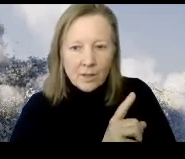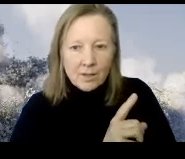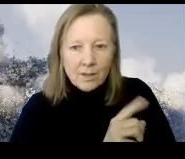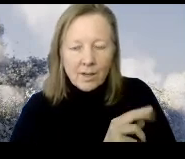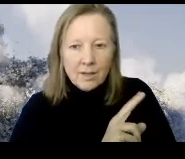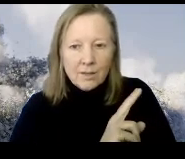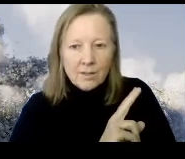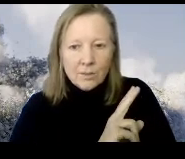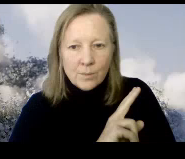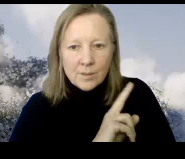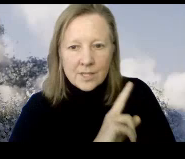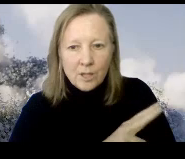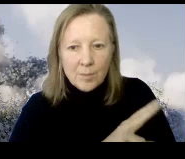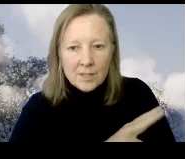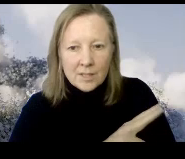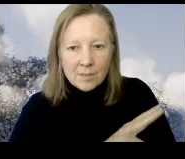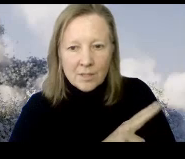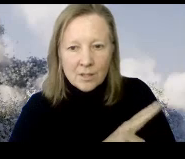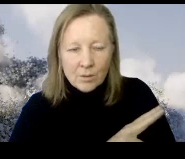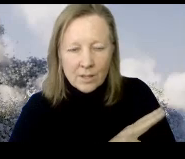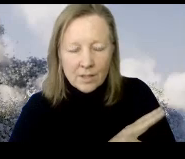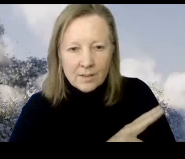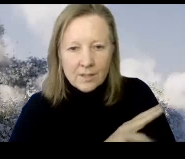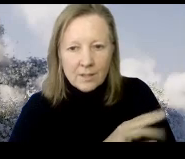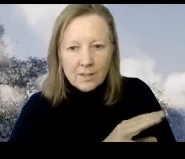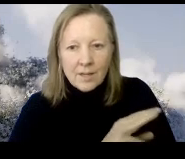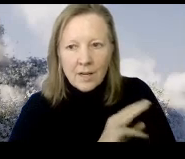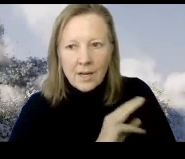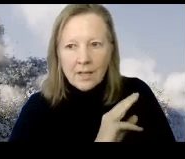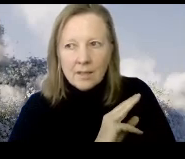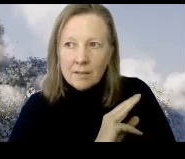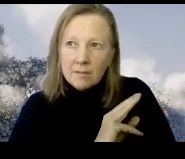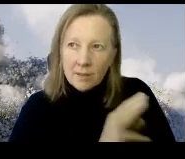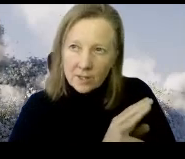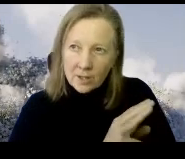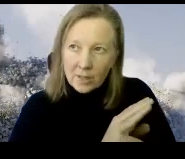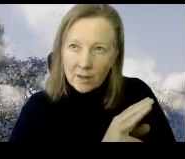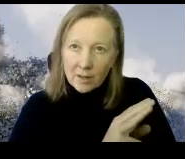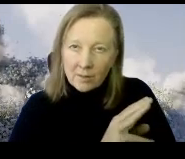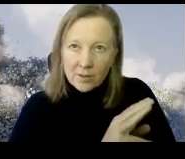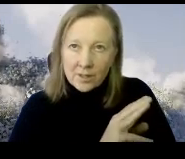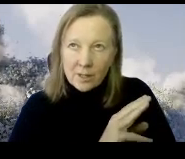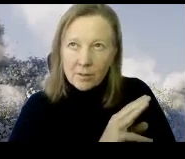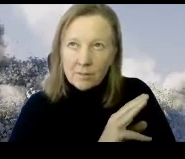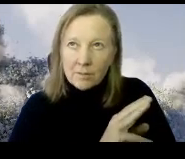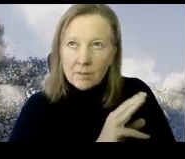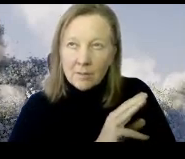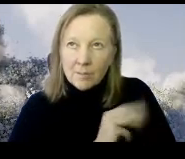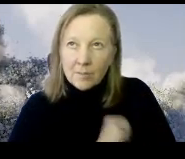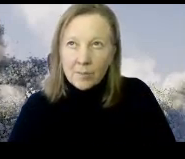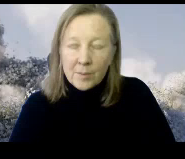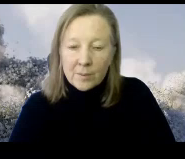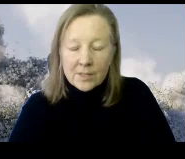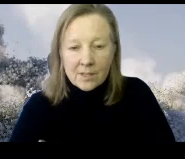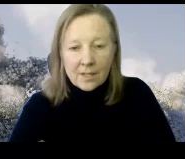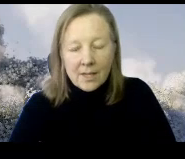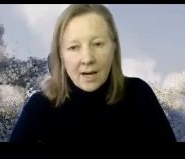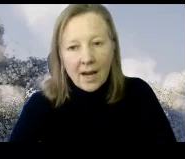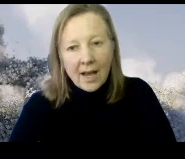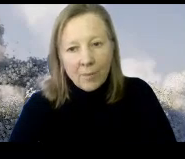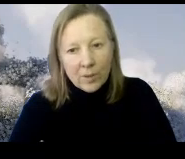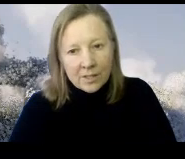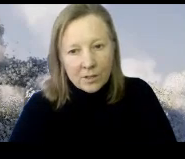to Olga and your CLB assessment to Olga and your COPR if you're a CO permanent